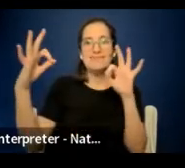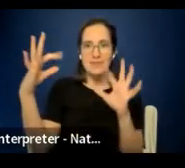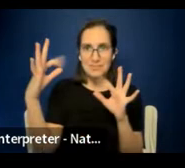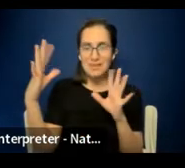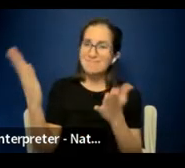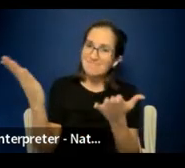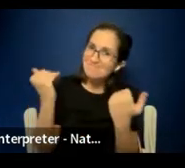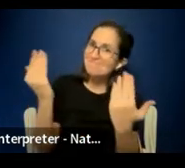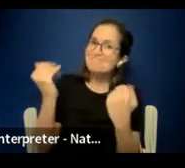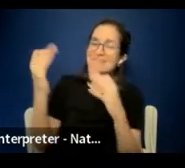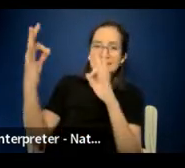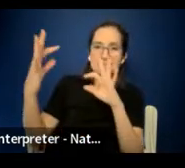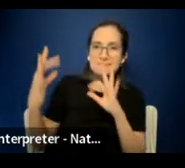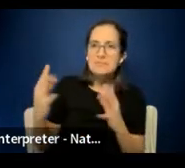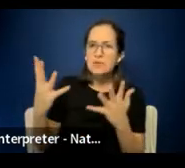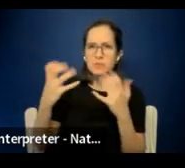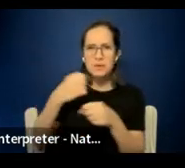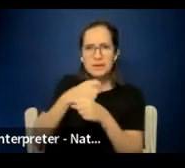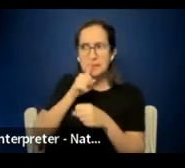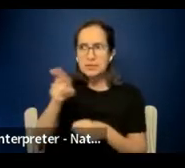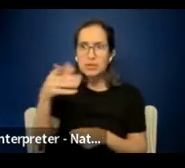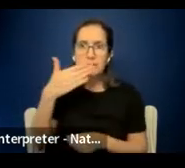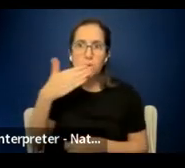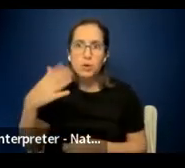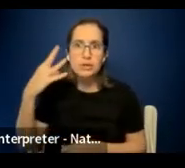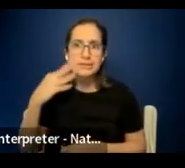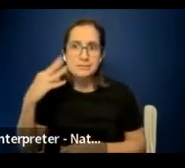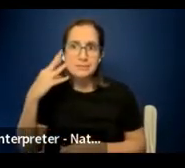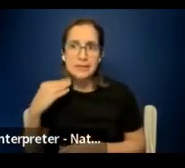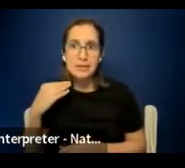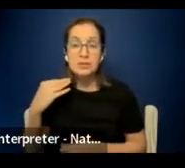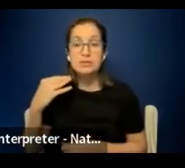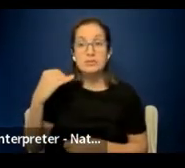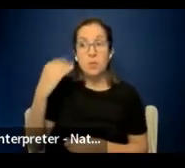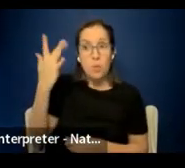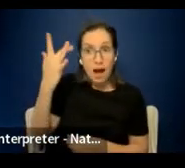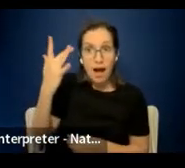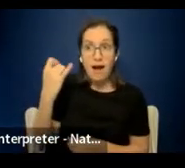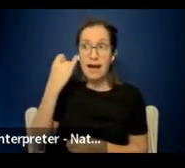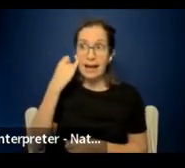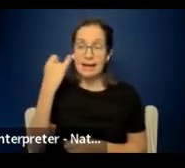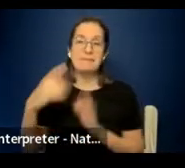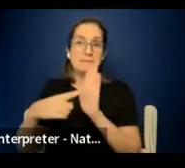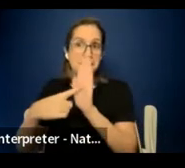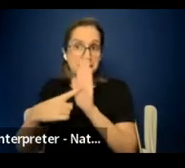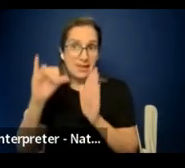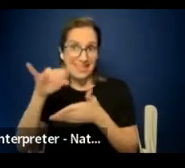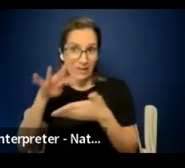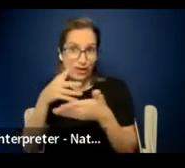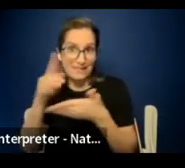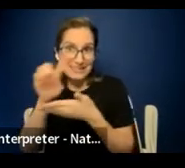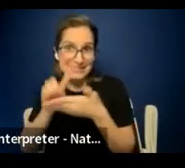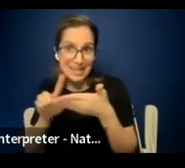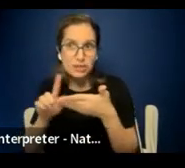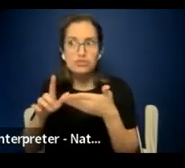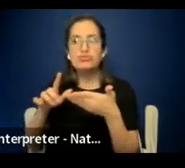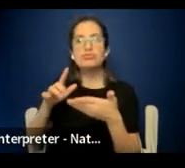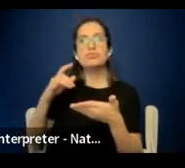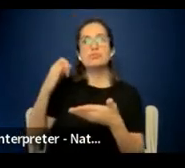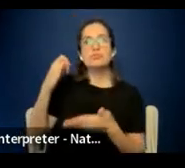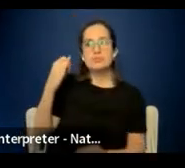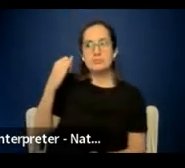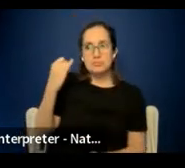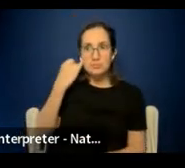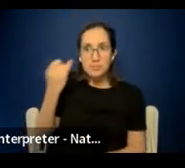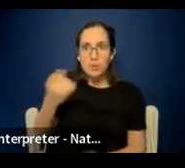sure that they have a great experience, because guess what? Then you might have a graphic designer that's willing to, you know, design your gala materials year after year after